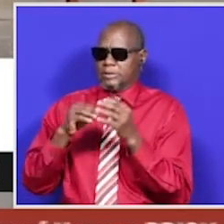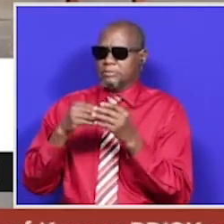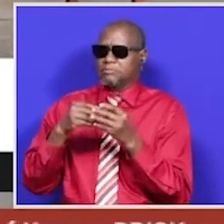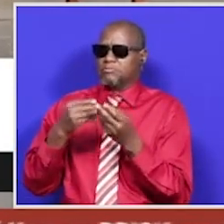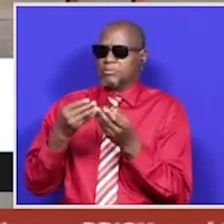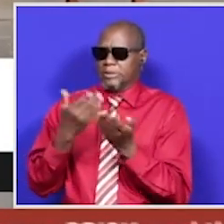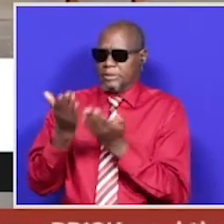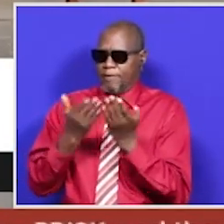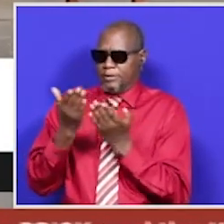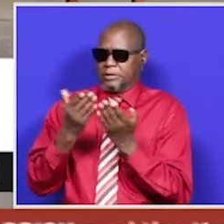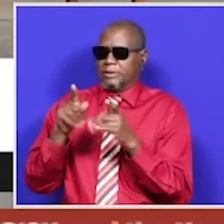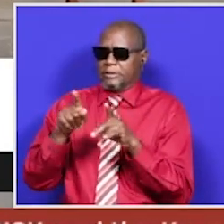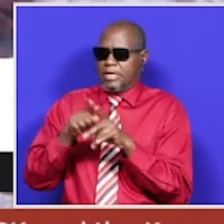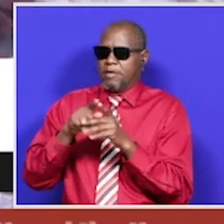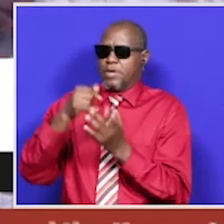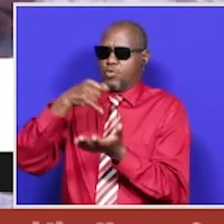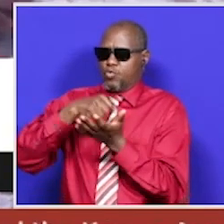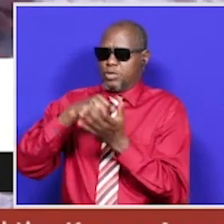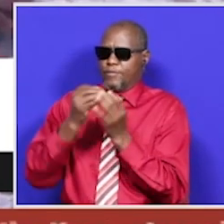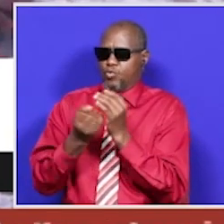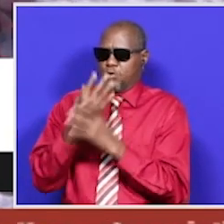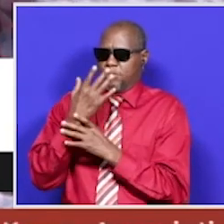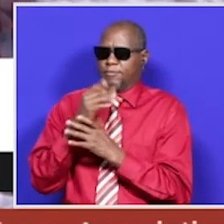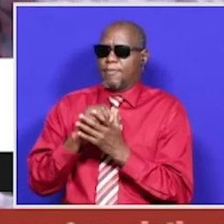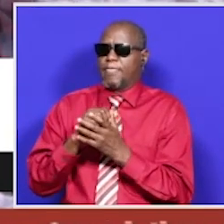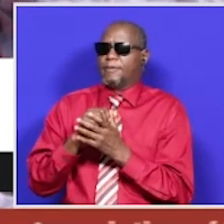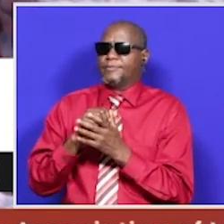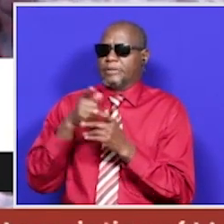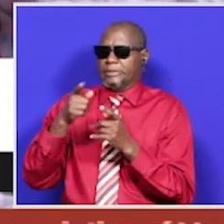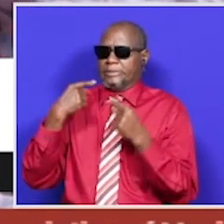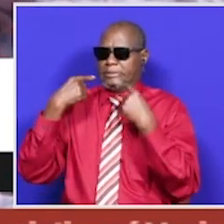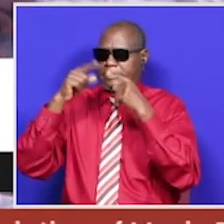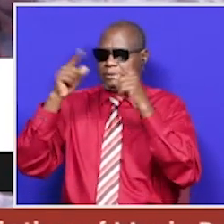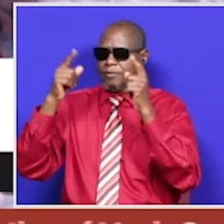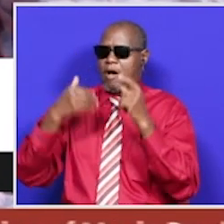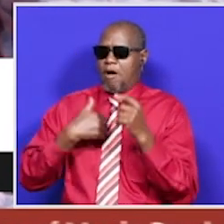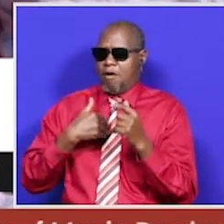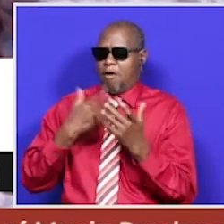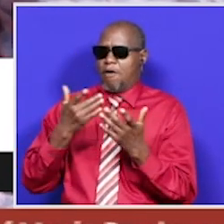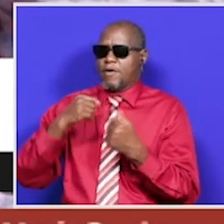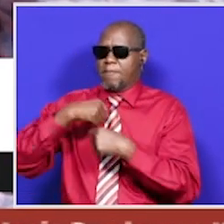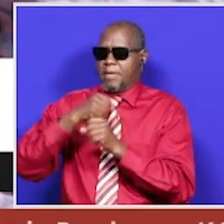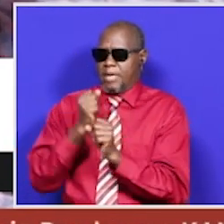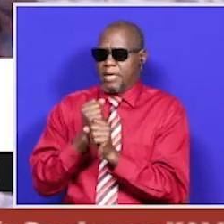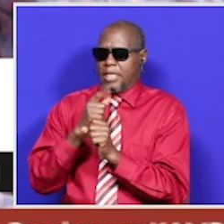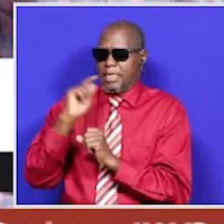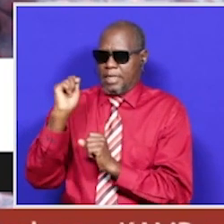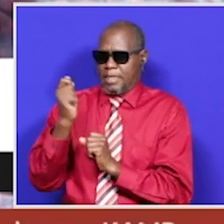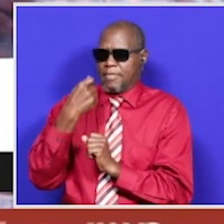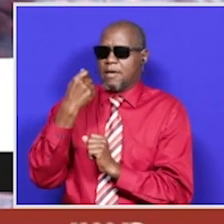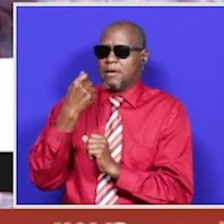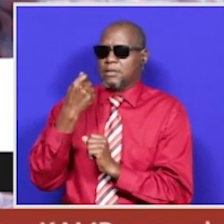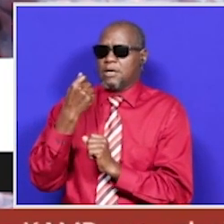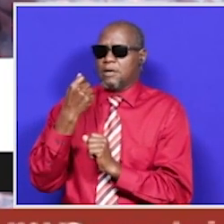an era of inclusive growth. The successful turnaround has pulled Kenya away from the brink of debt